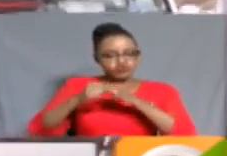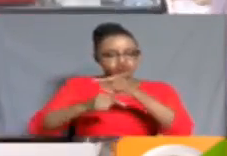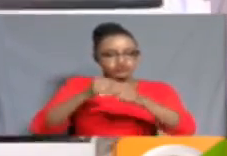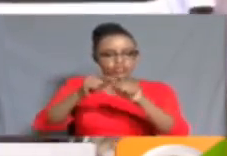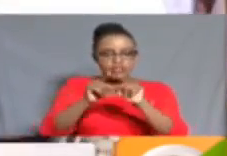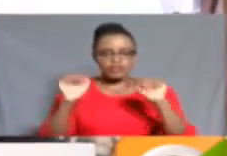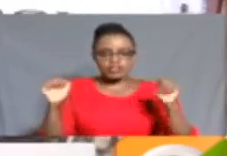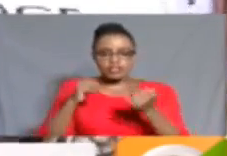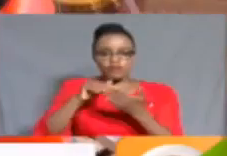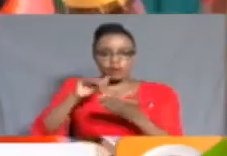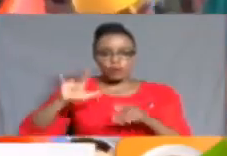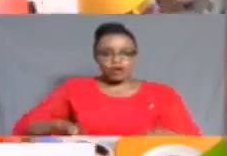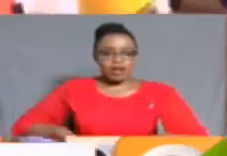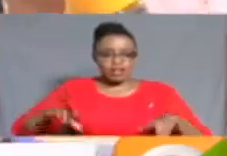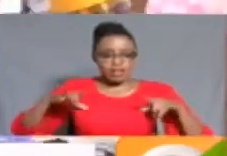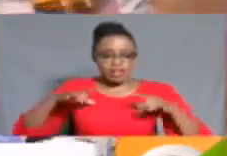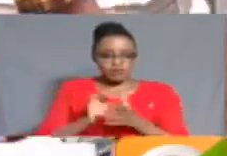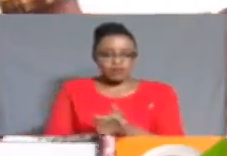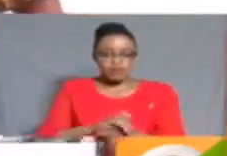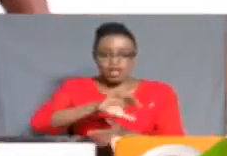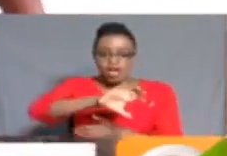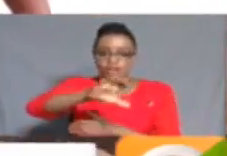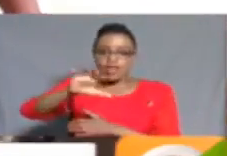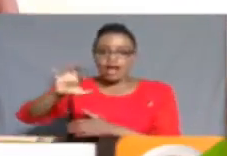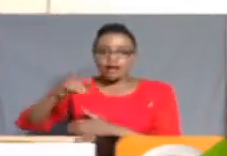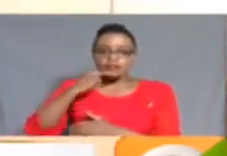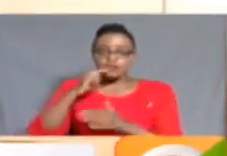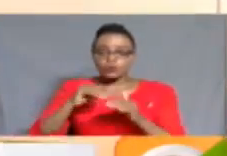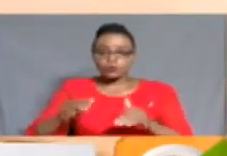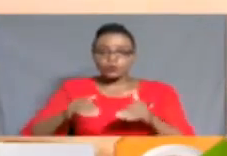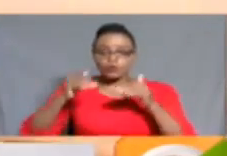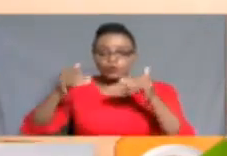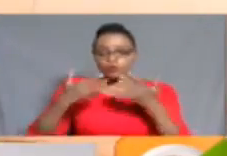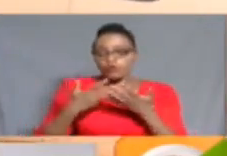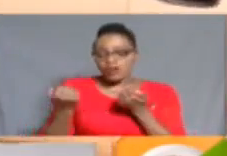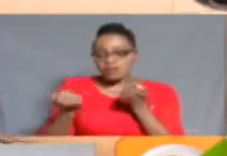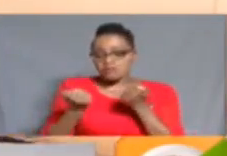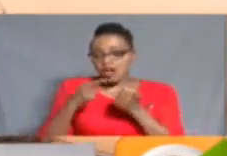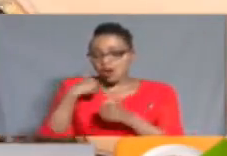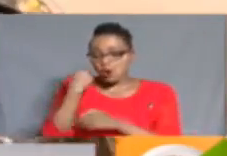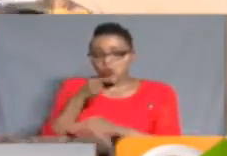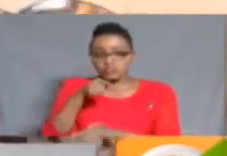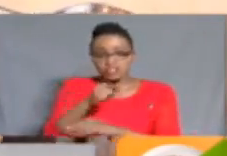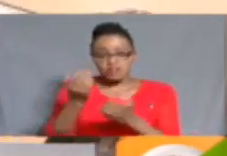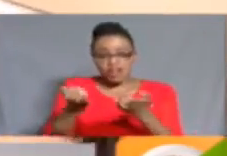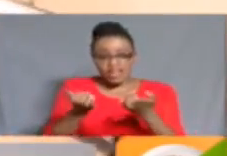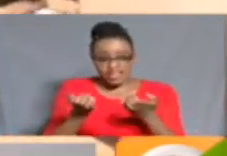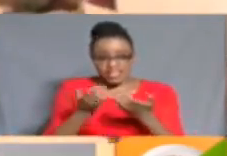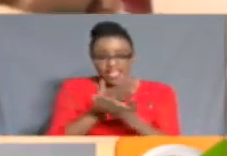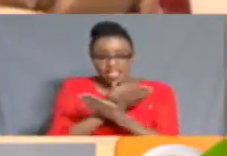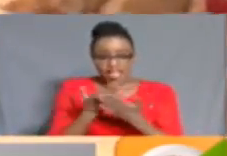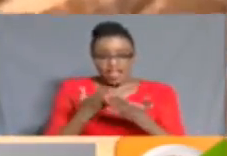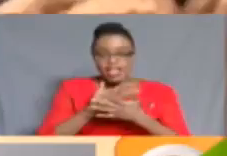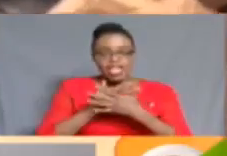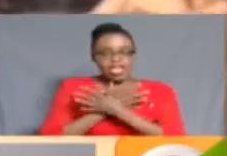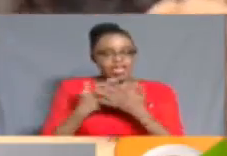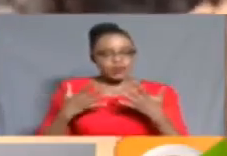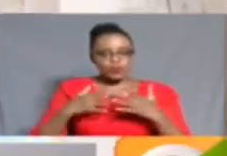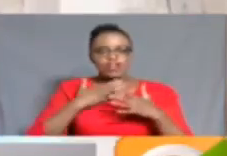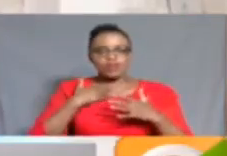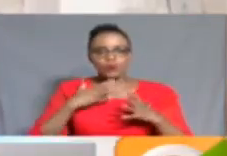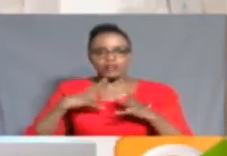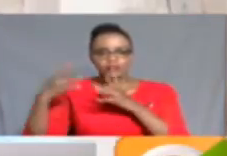in saving more lives. The county says it will also provide transport to whoever will be in need and to wherever they will want to